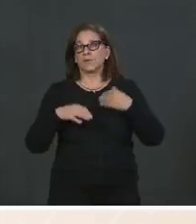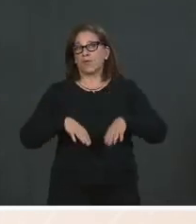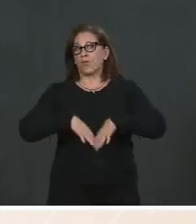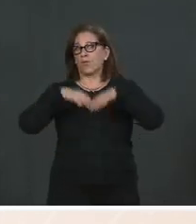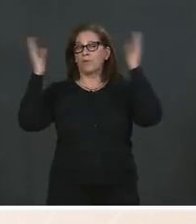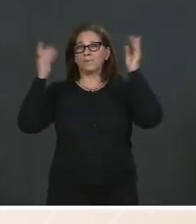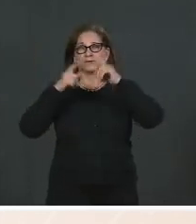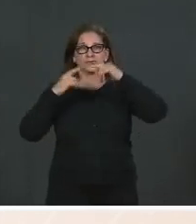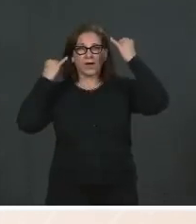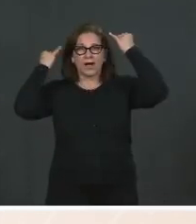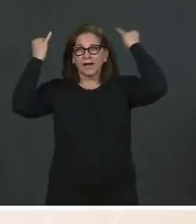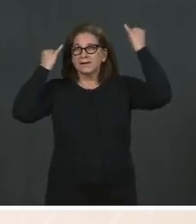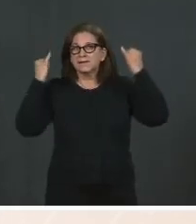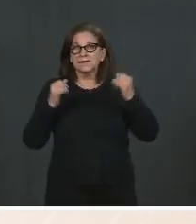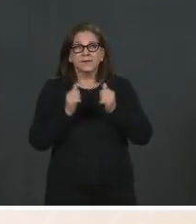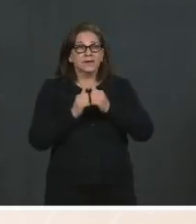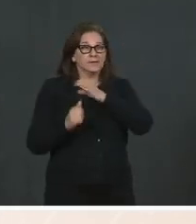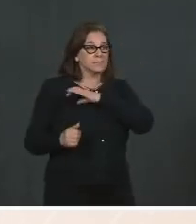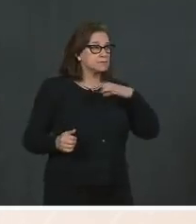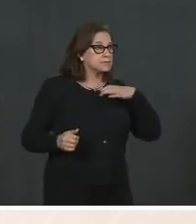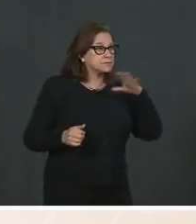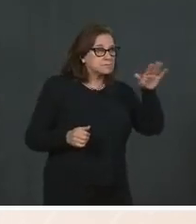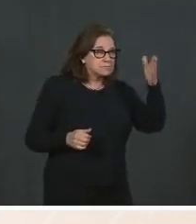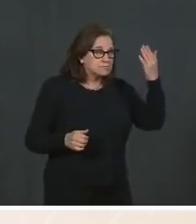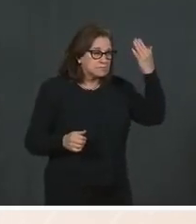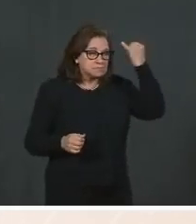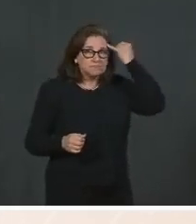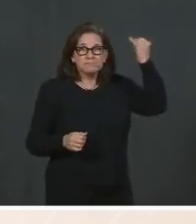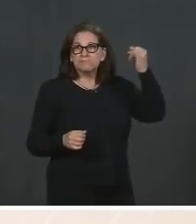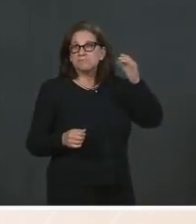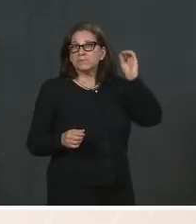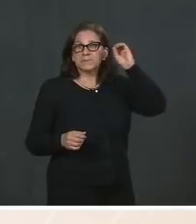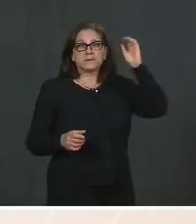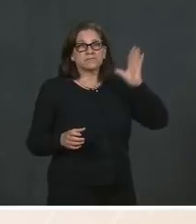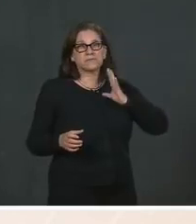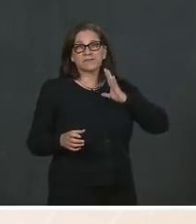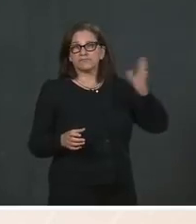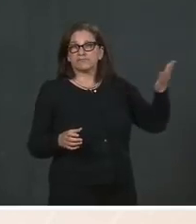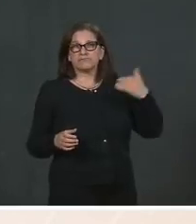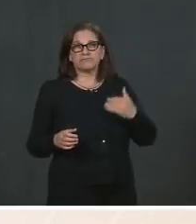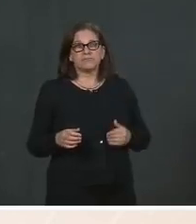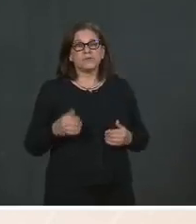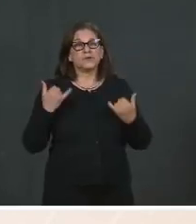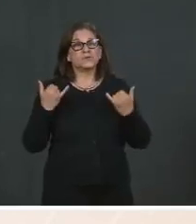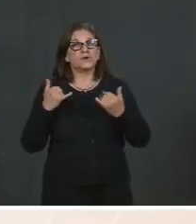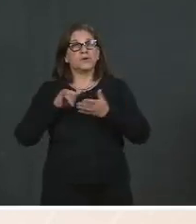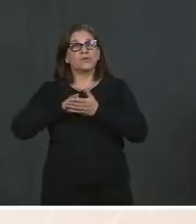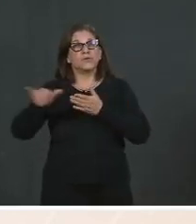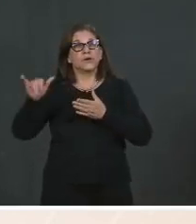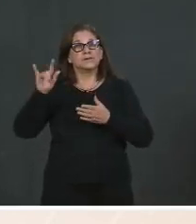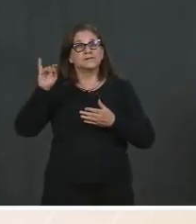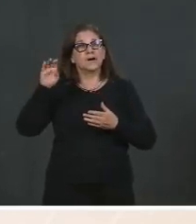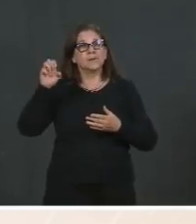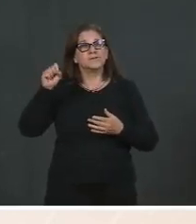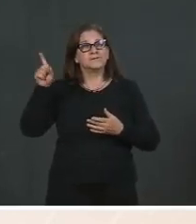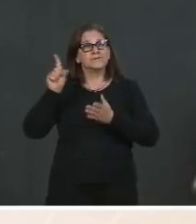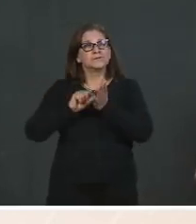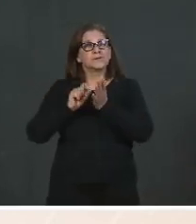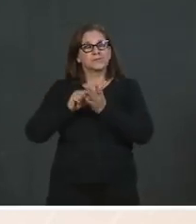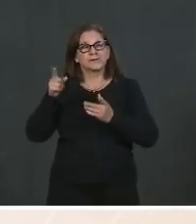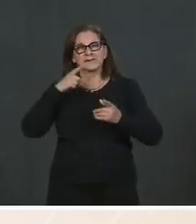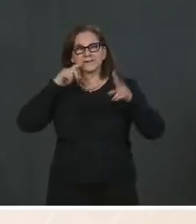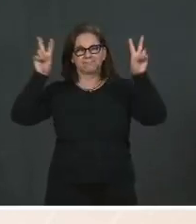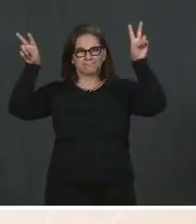difference of view. And there was an op-ed in the New York Times today by a well-known virologist with the title, "We Can't End the Pandemic